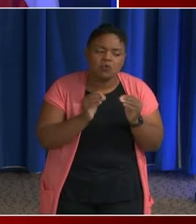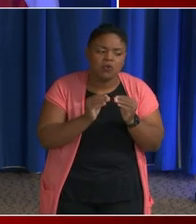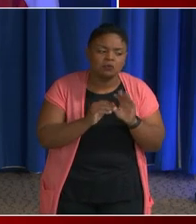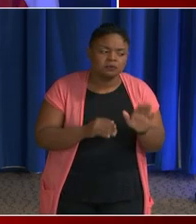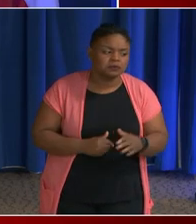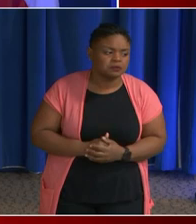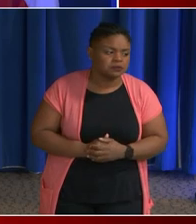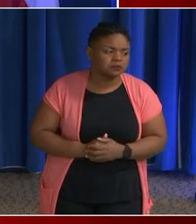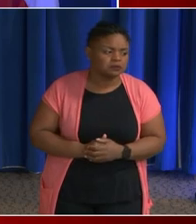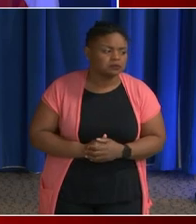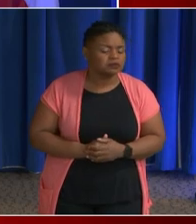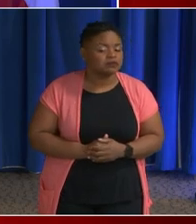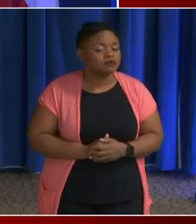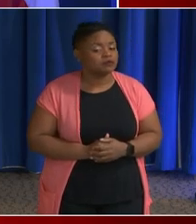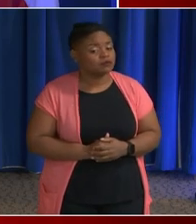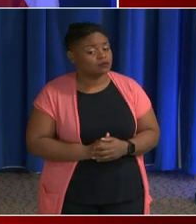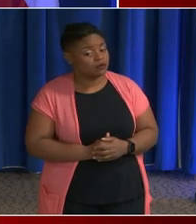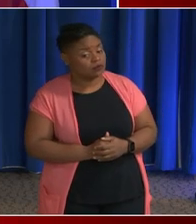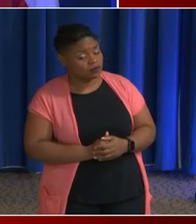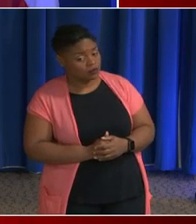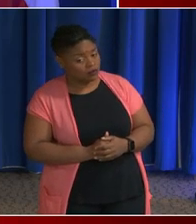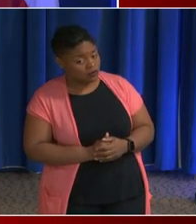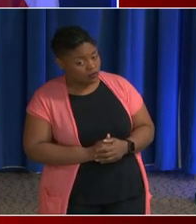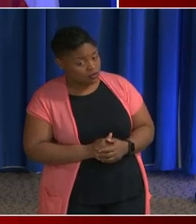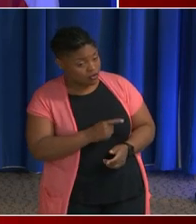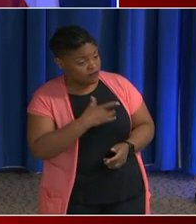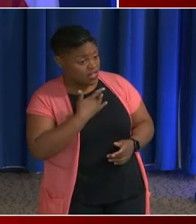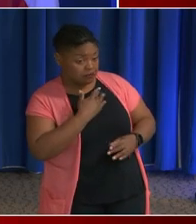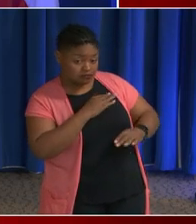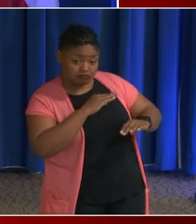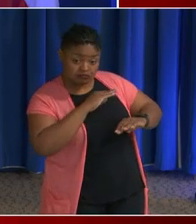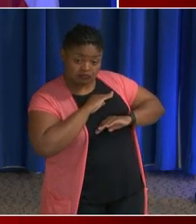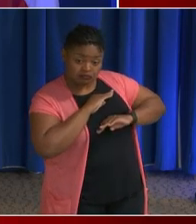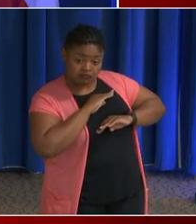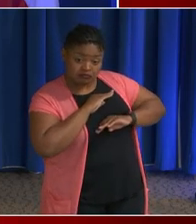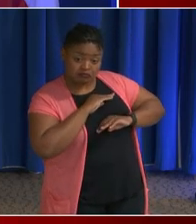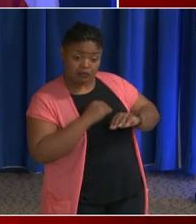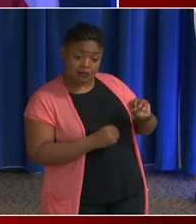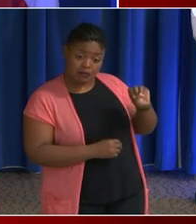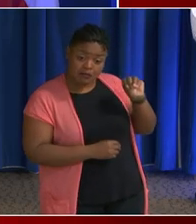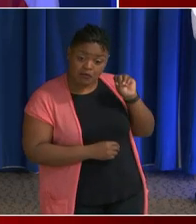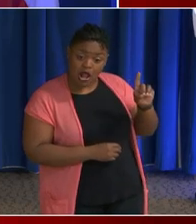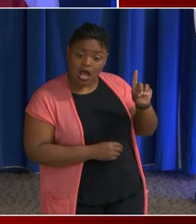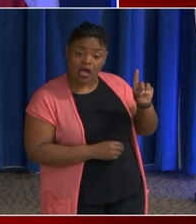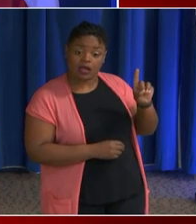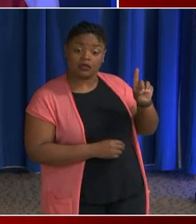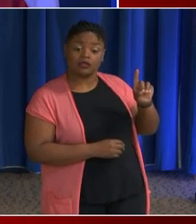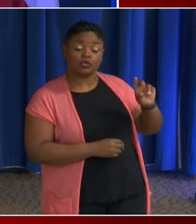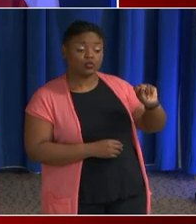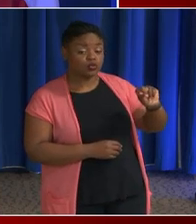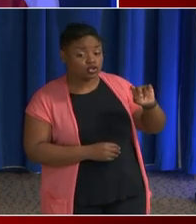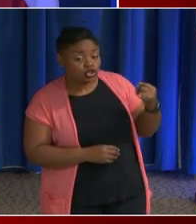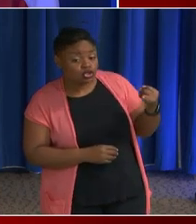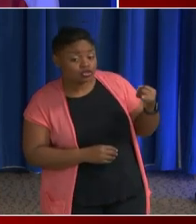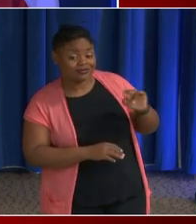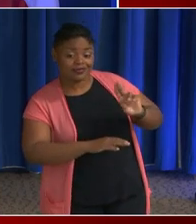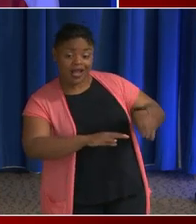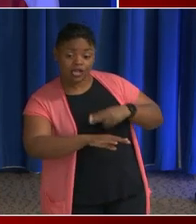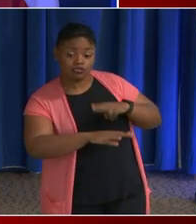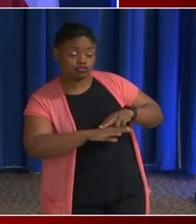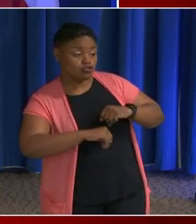Are you satisfied with the withdrawal of the Maryland and New Jersey National Guard forces, and are there any other forces that need to